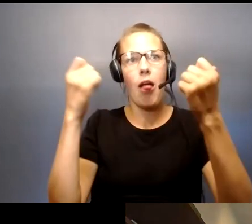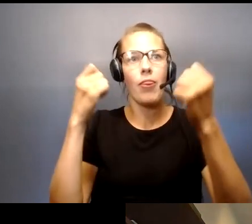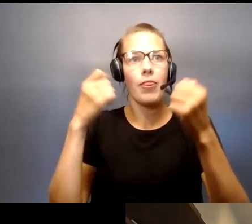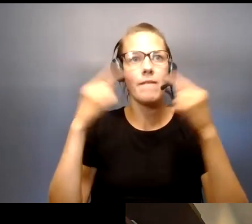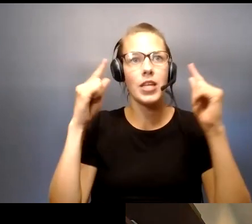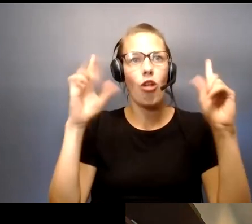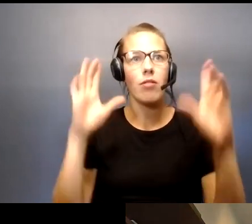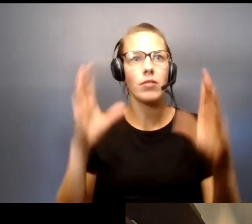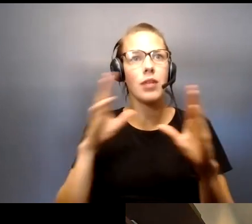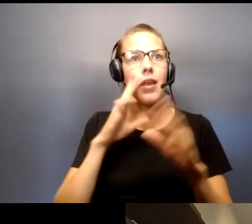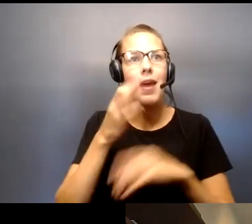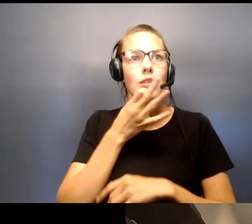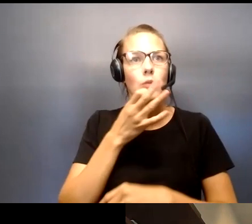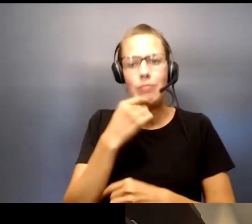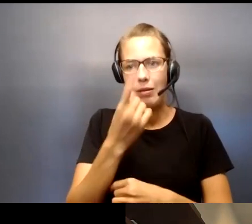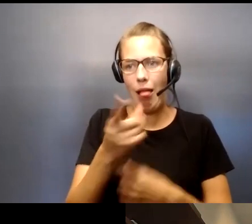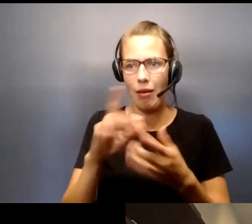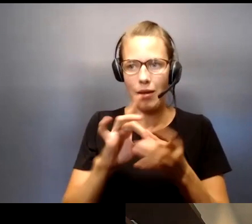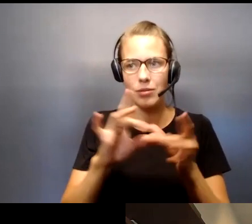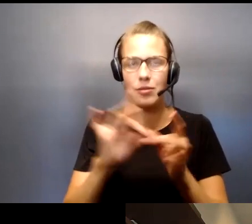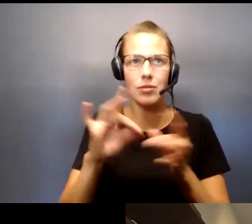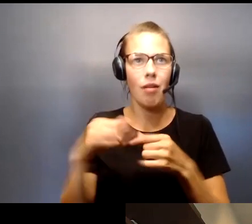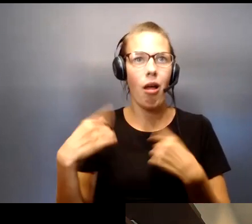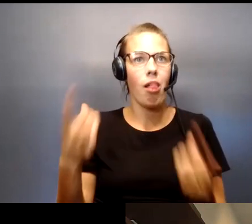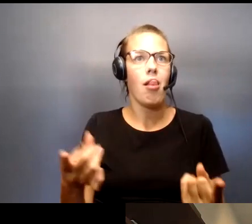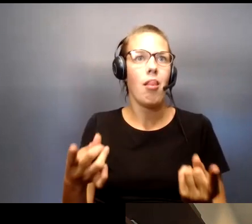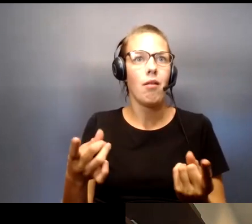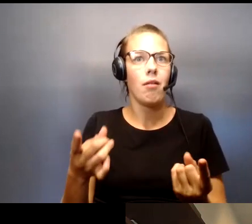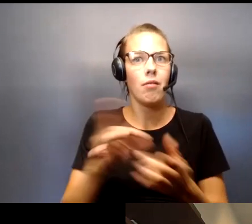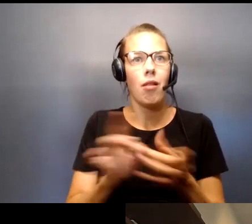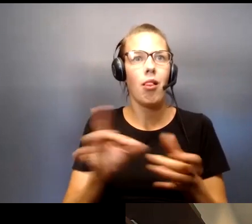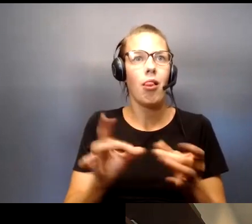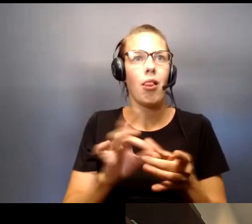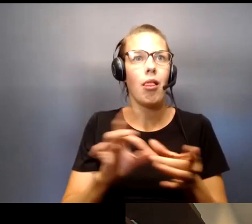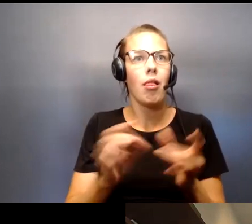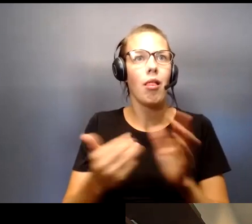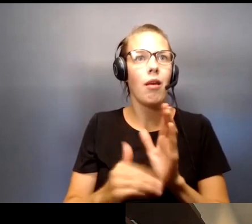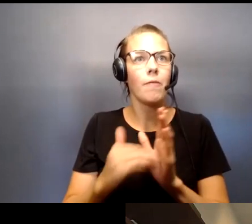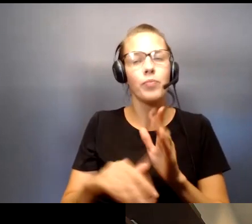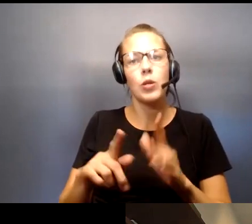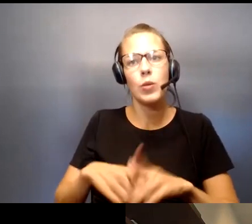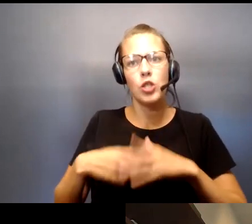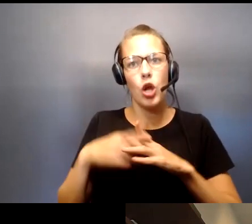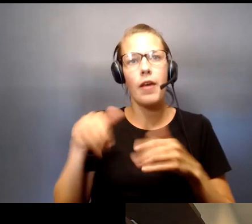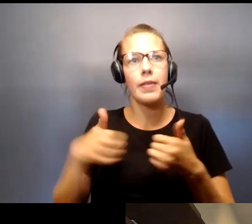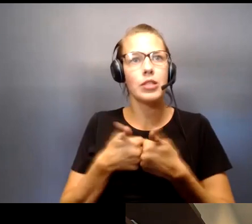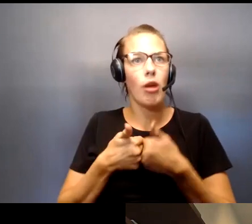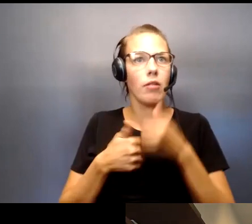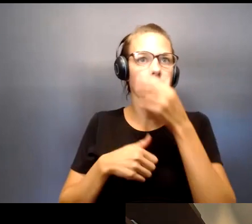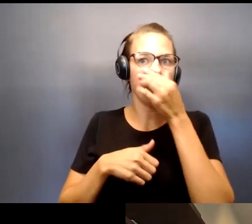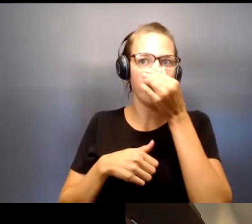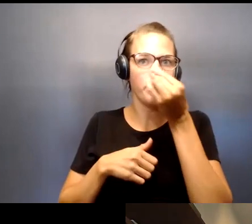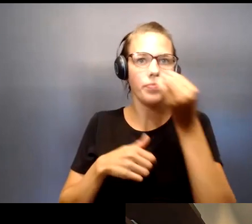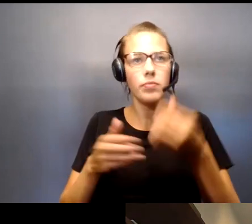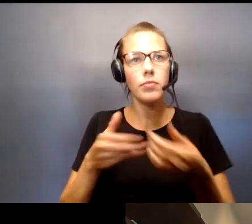and experts have been telling us literally since we've embarked on this challenge. So even